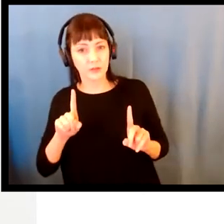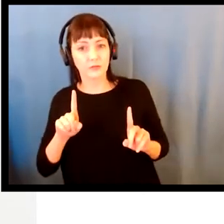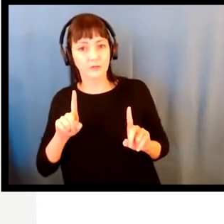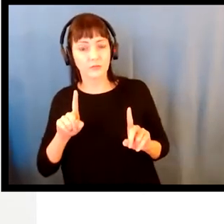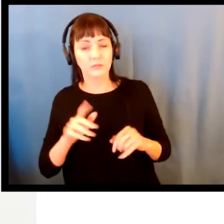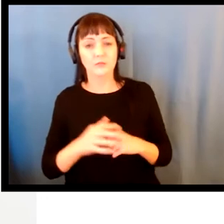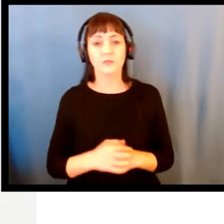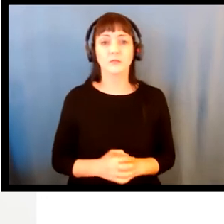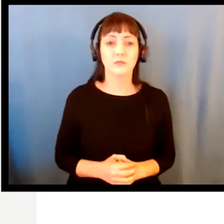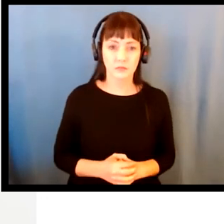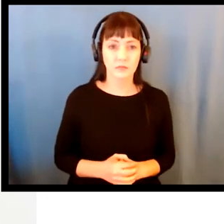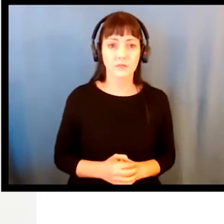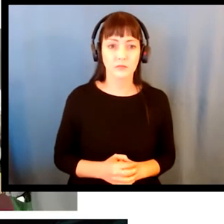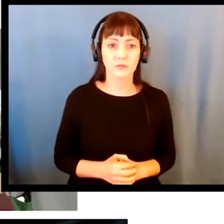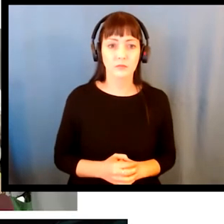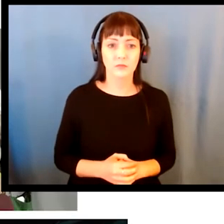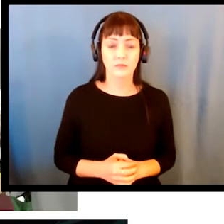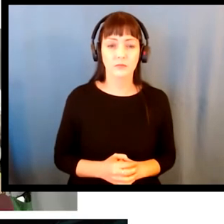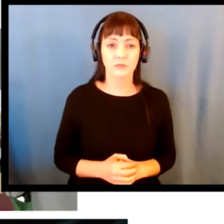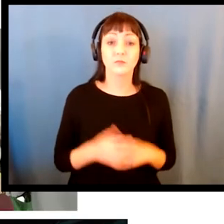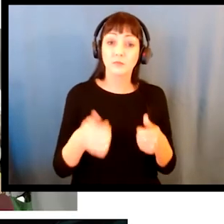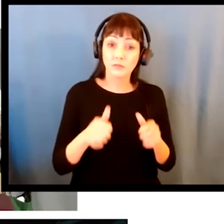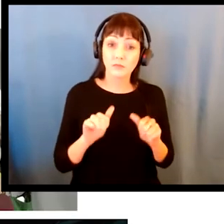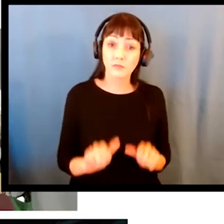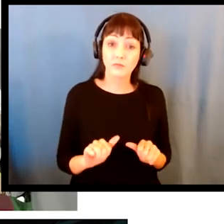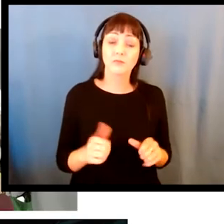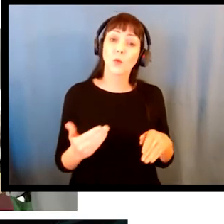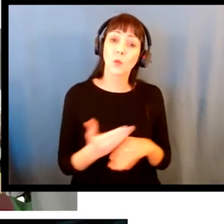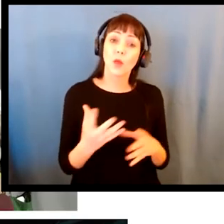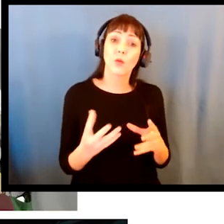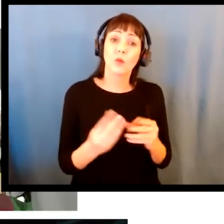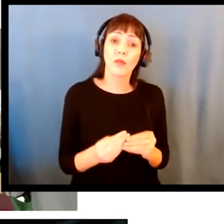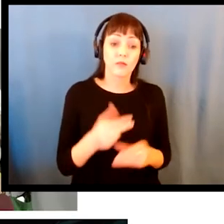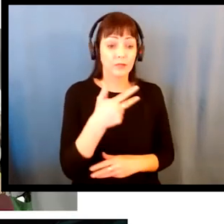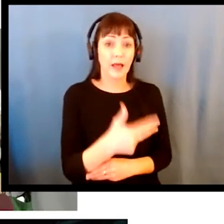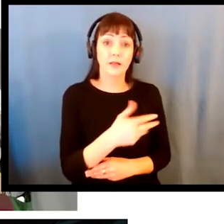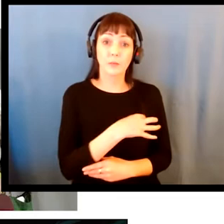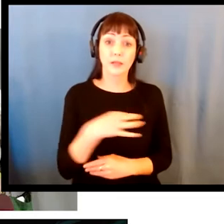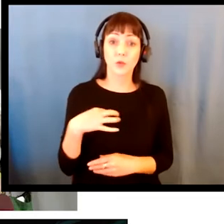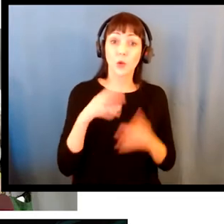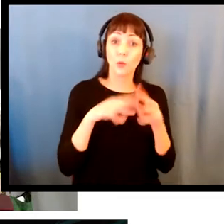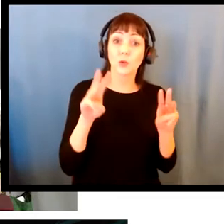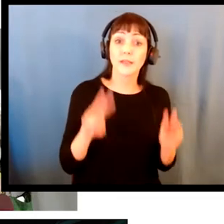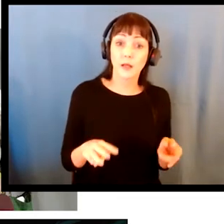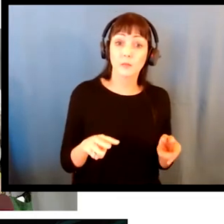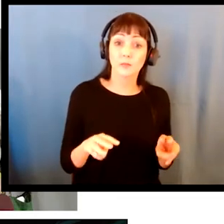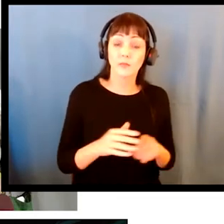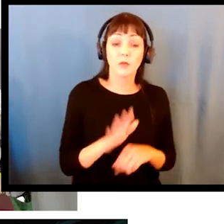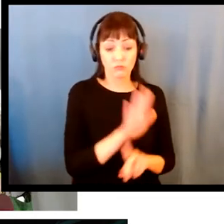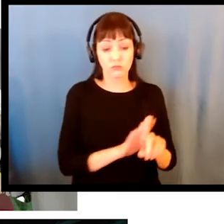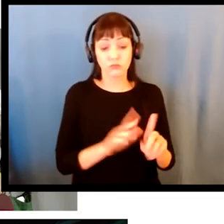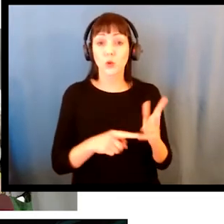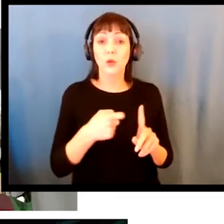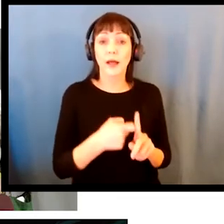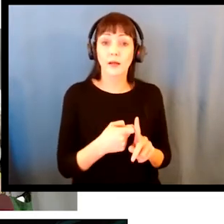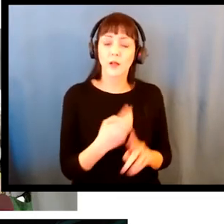of disabled people. We subsequently worked with 8 medical museums and collections across the UK and 4 disabled